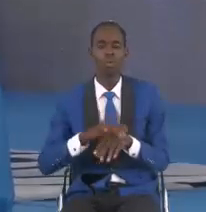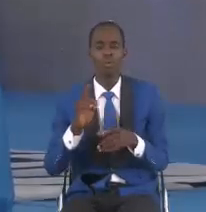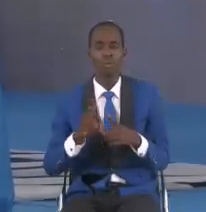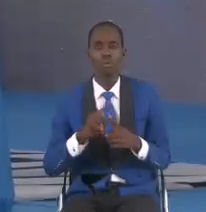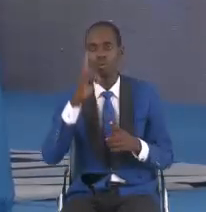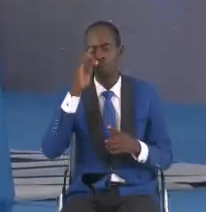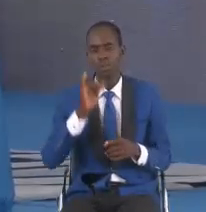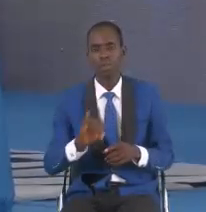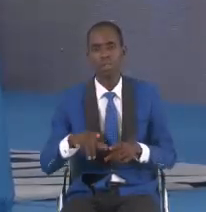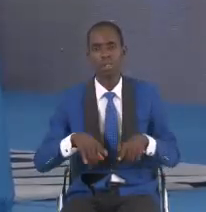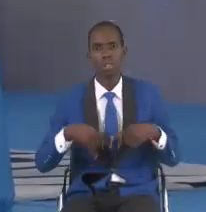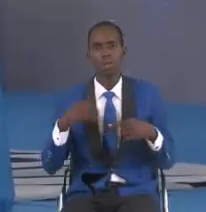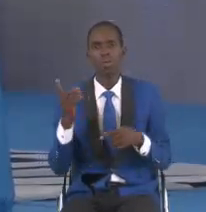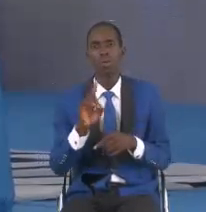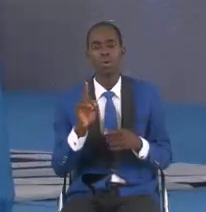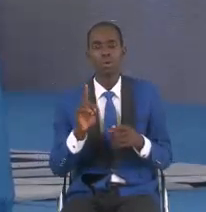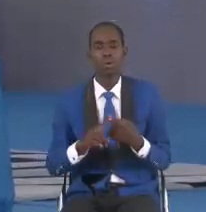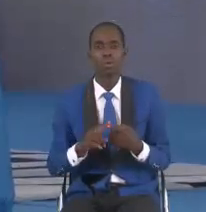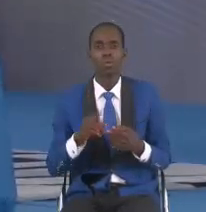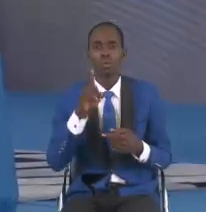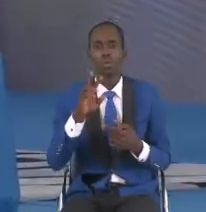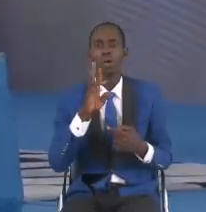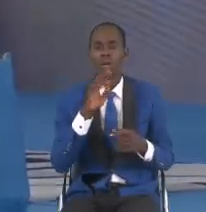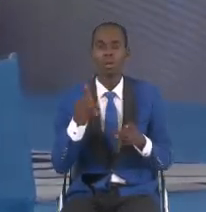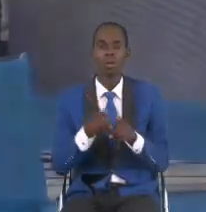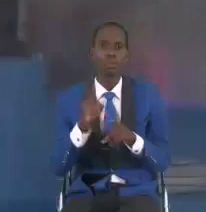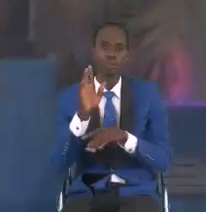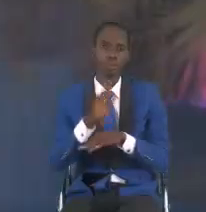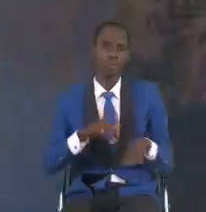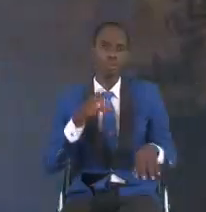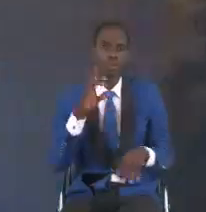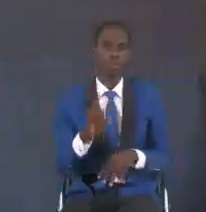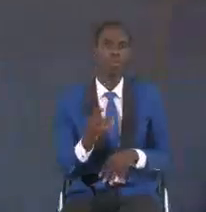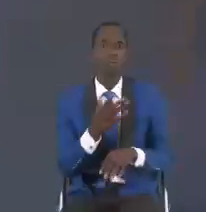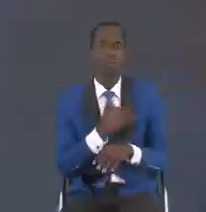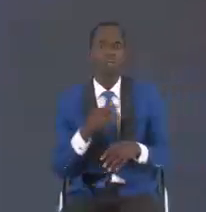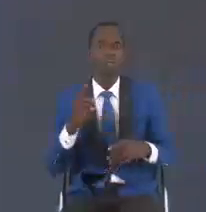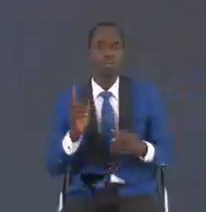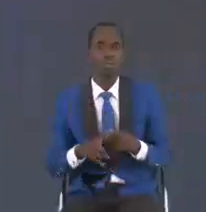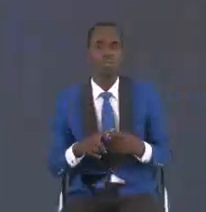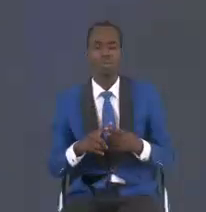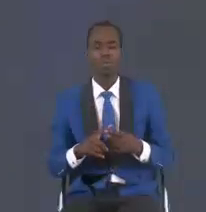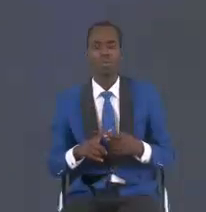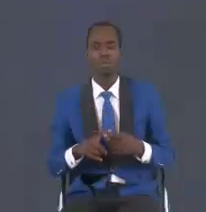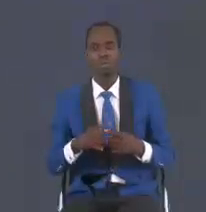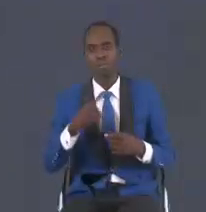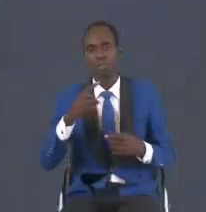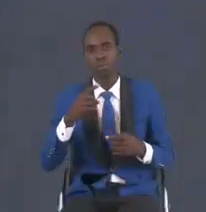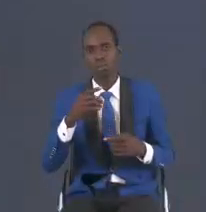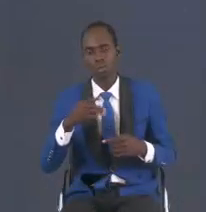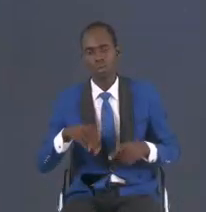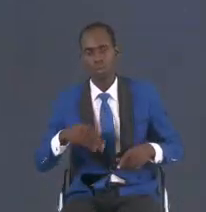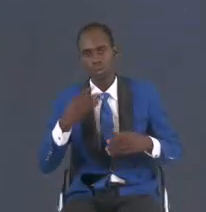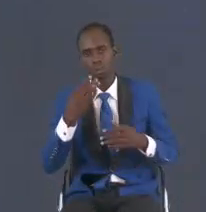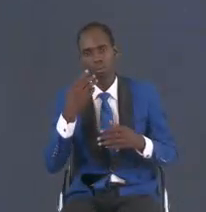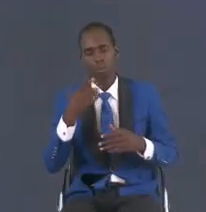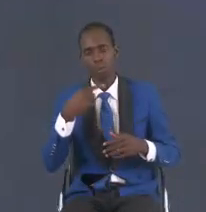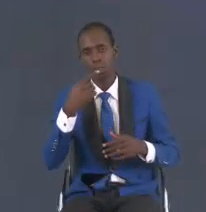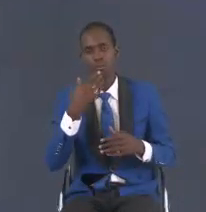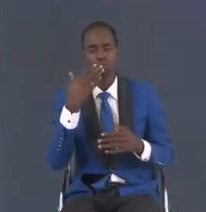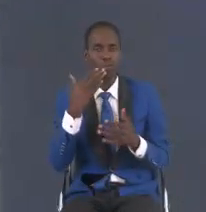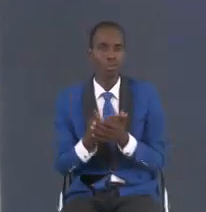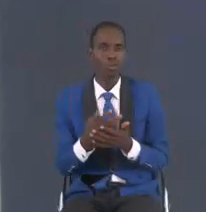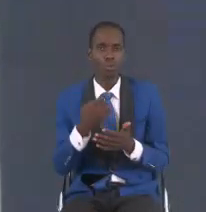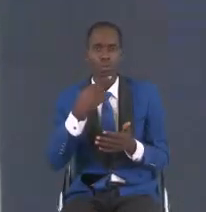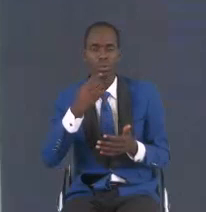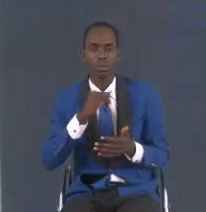art also called, and hast professed a good profession before many